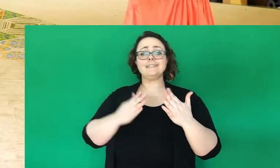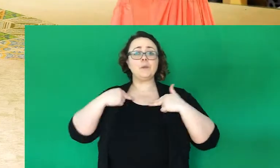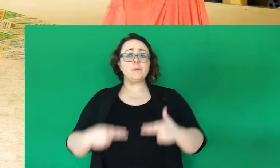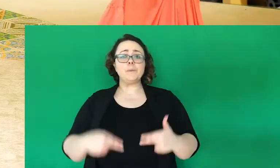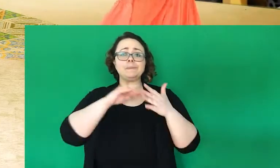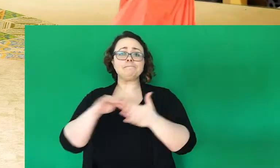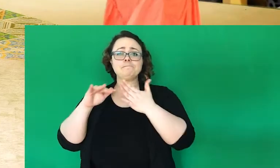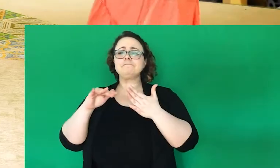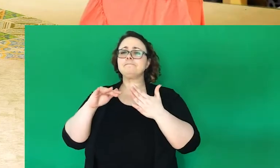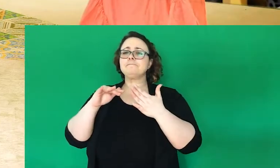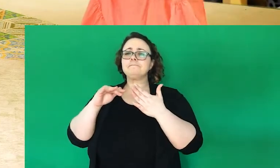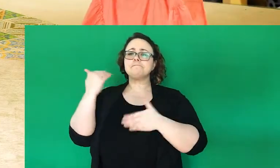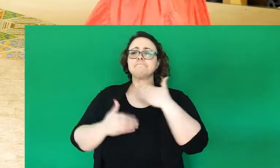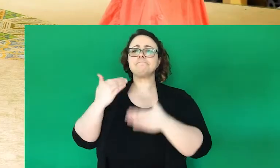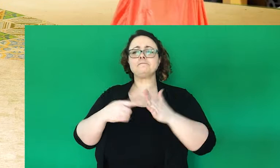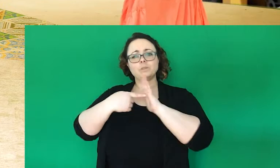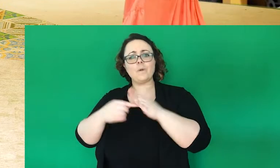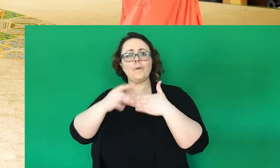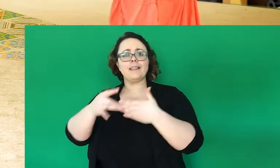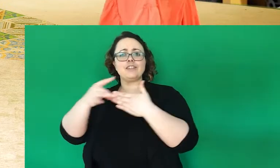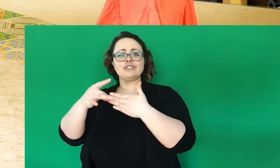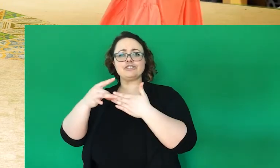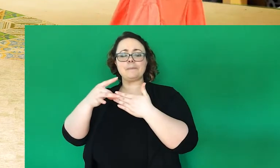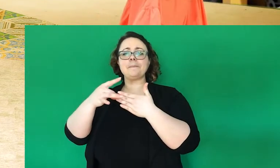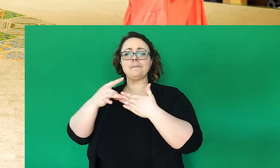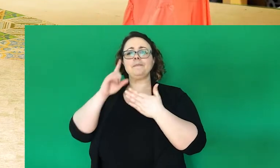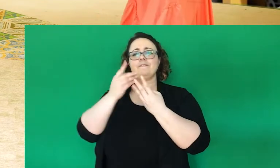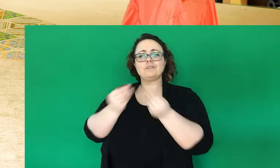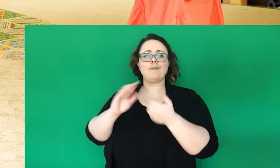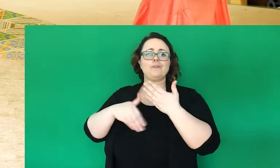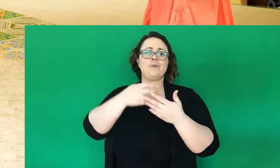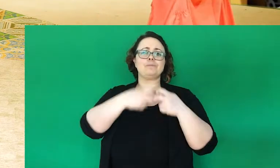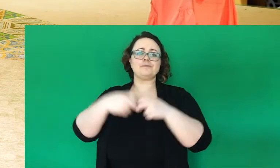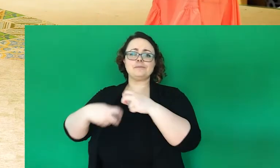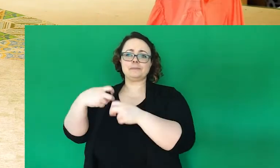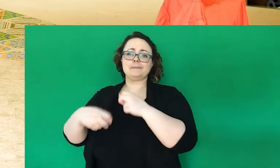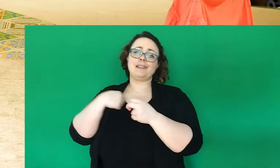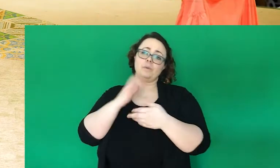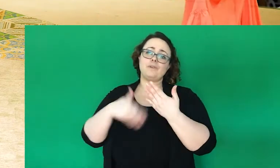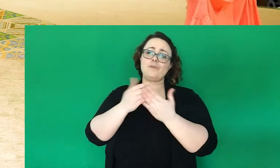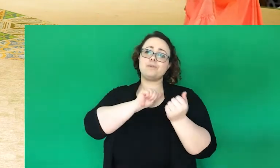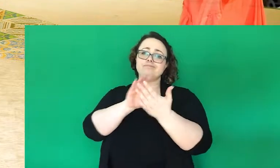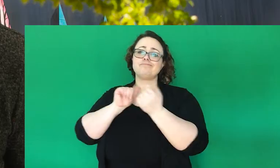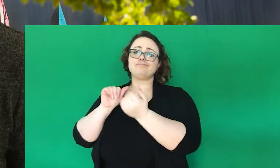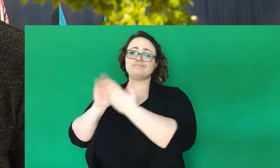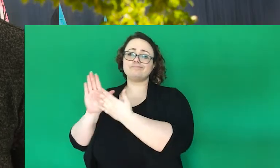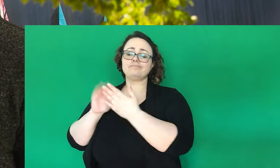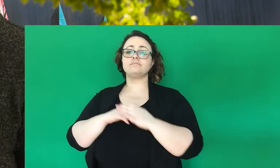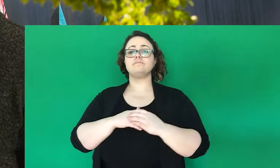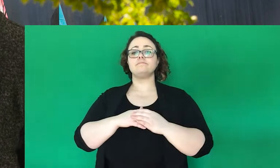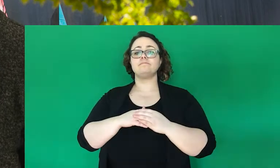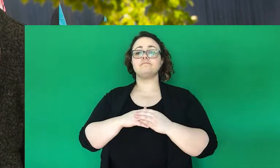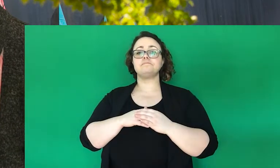where artists and humanists thrive and show leadership in terms of solving the problems we all